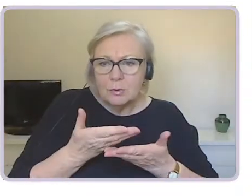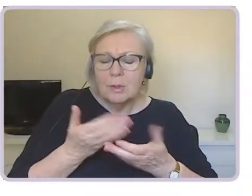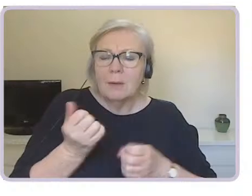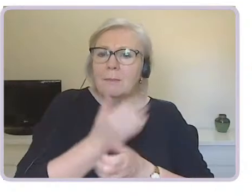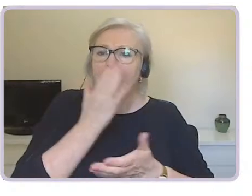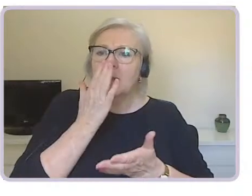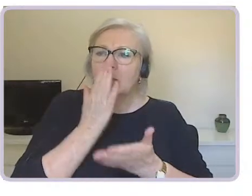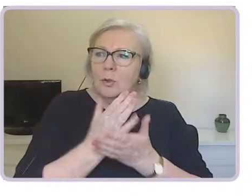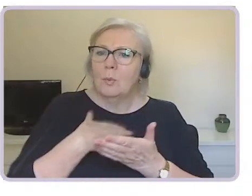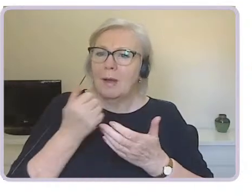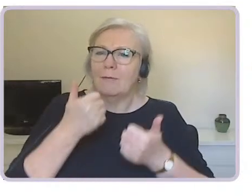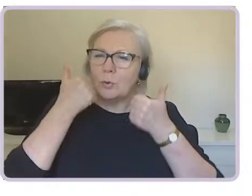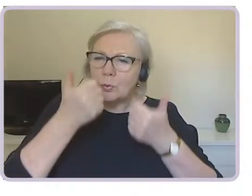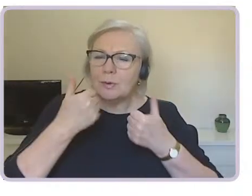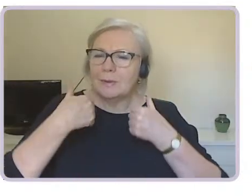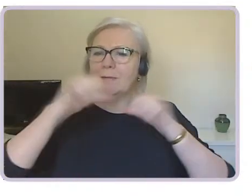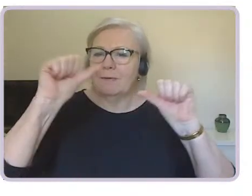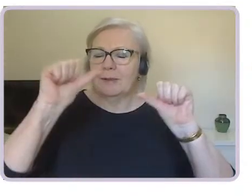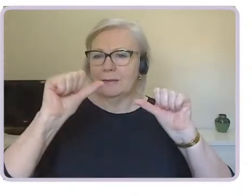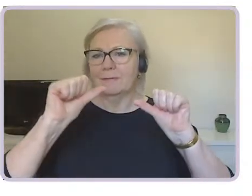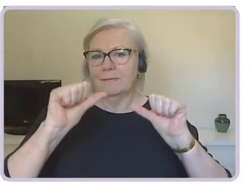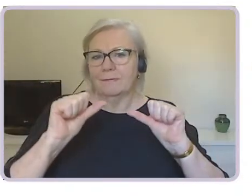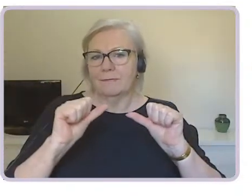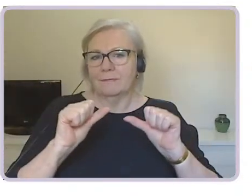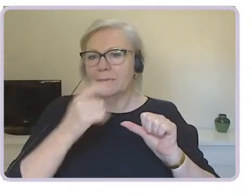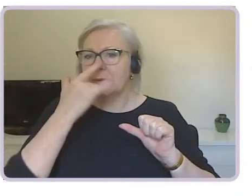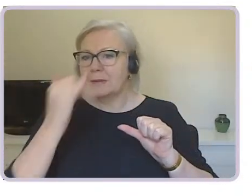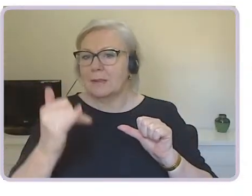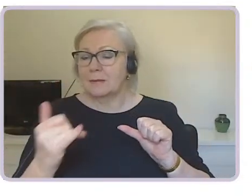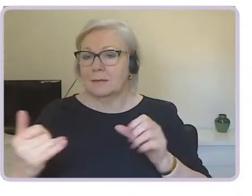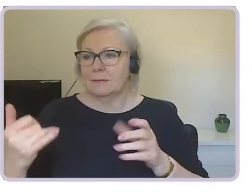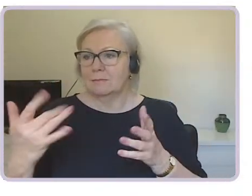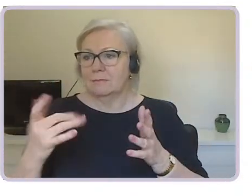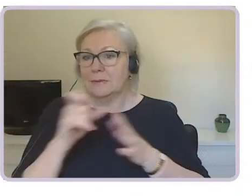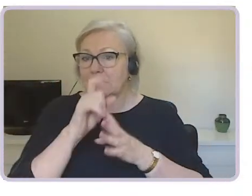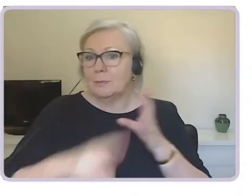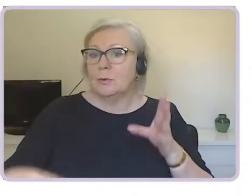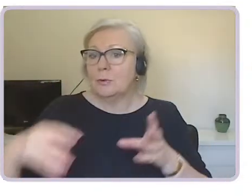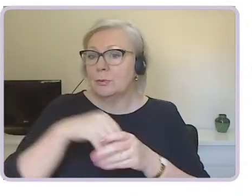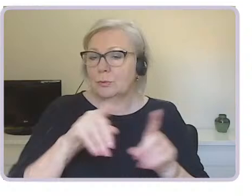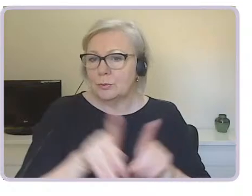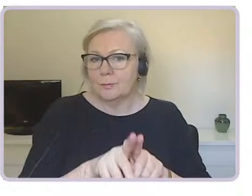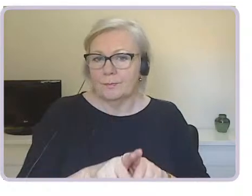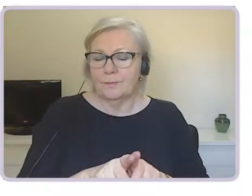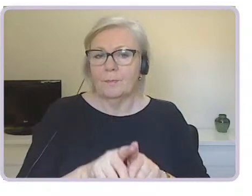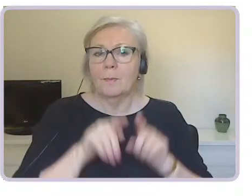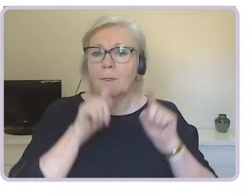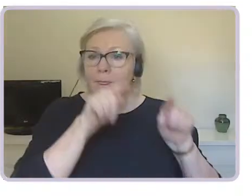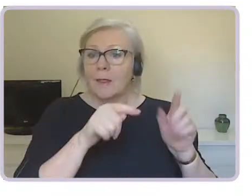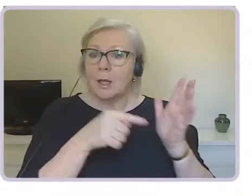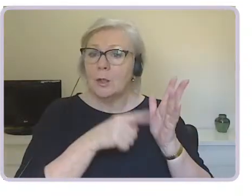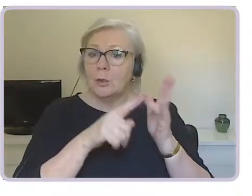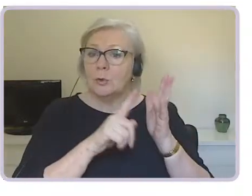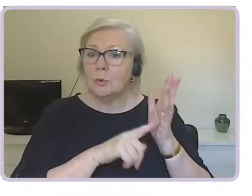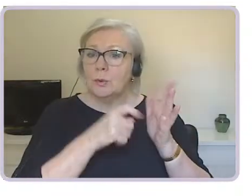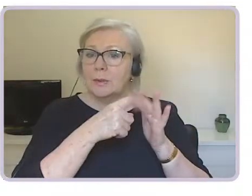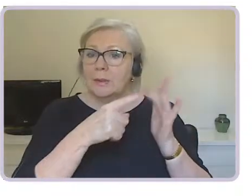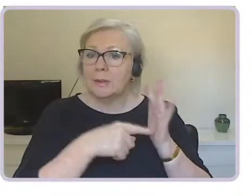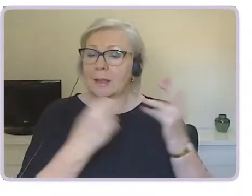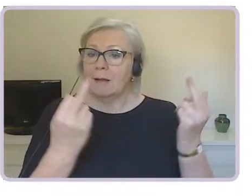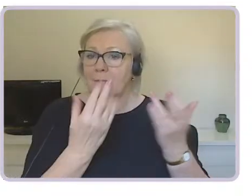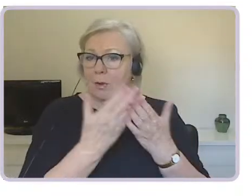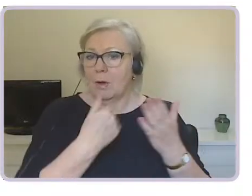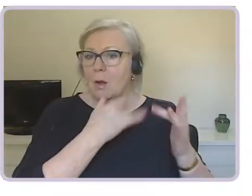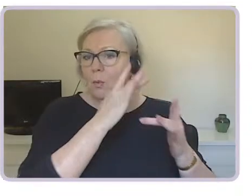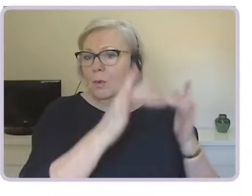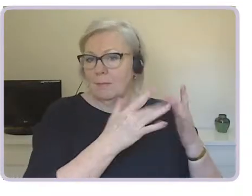inclusive disaster risk reduction practices. This framework and the whole toolkit is available on our website, and I'll show you later where you can find